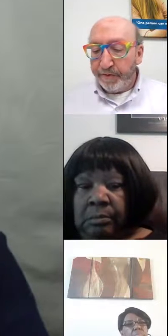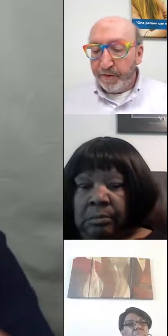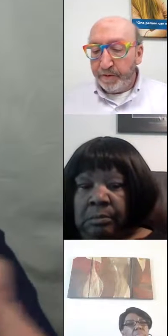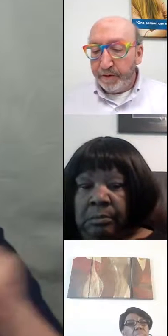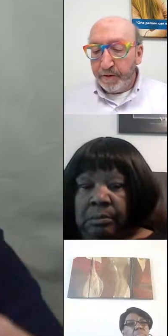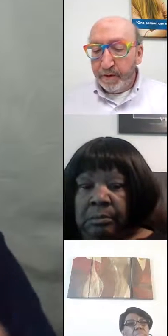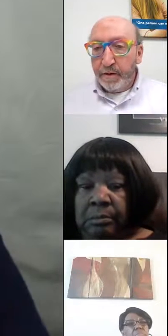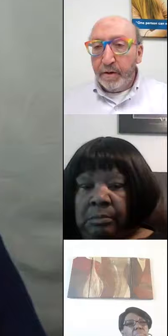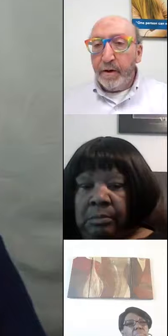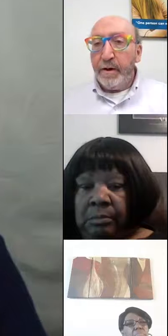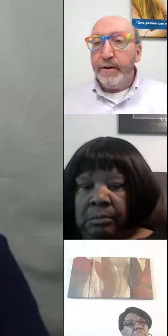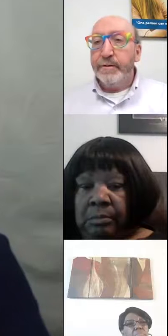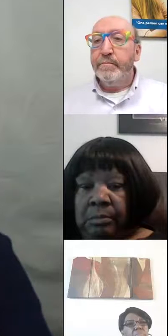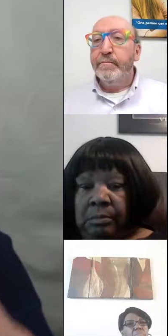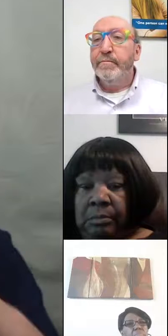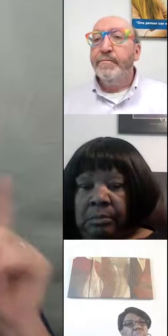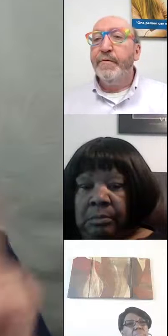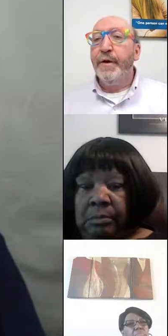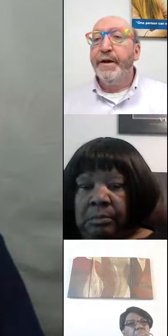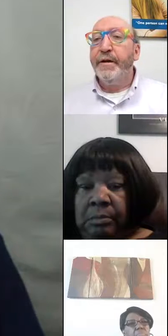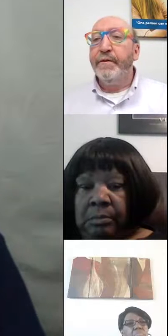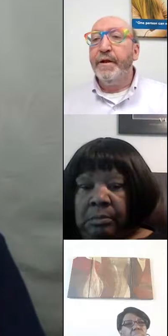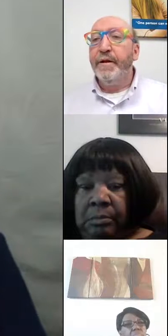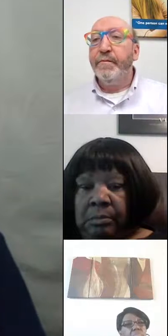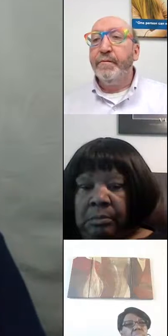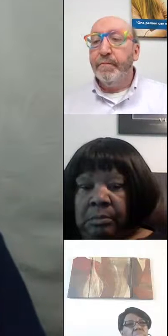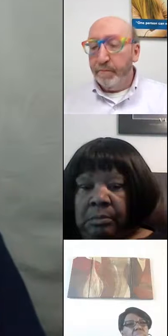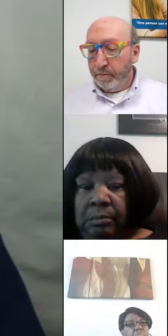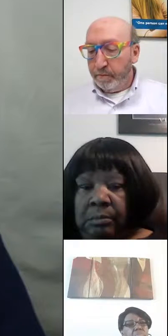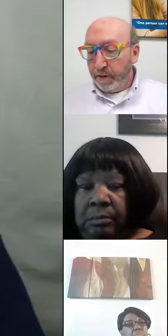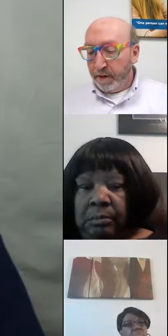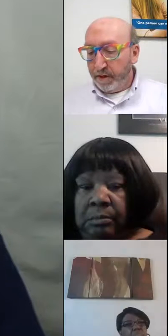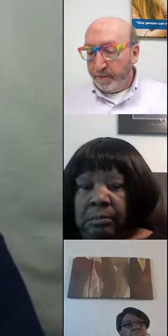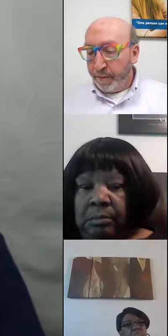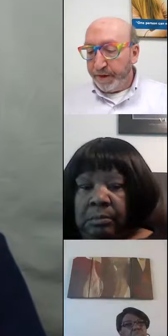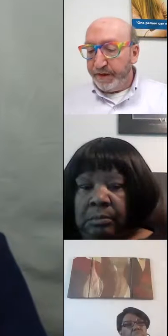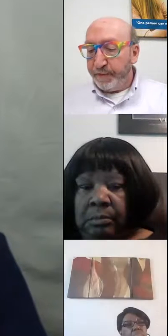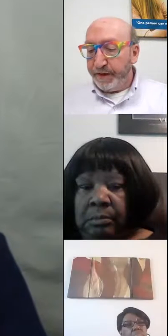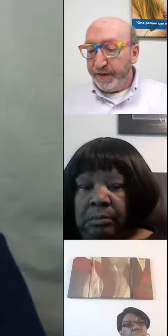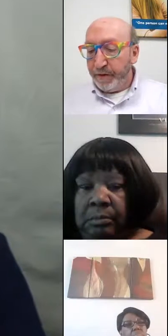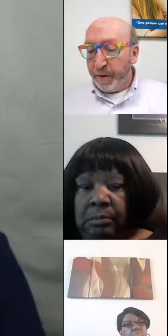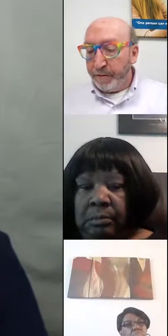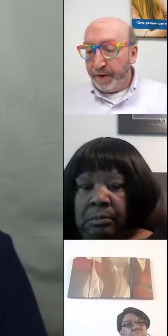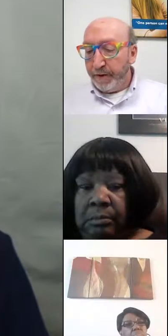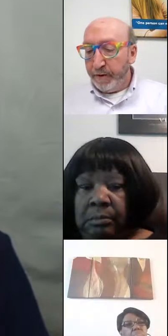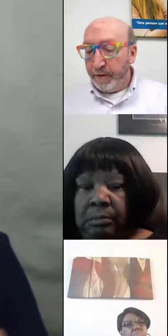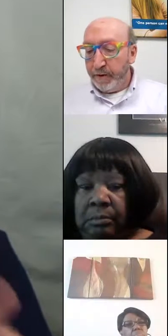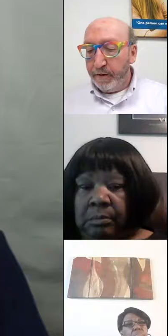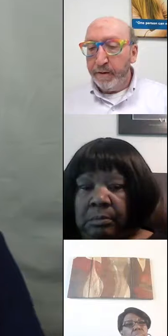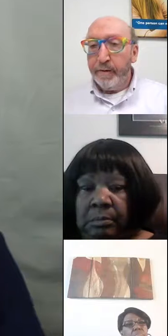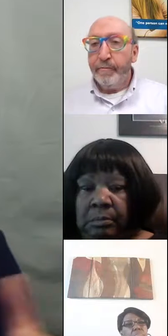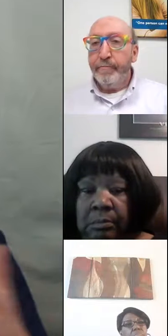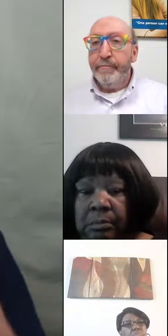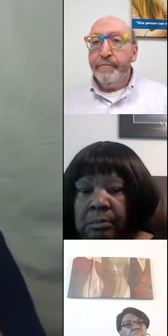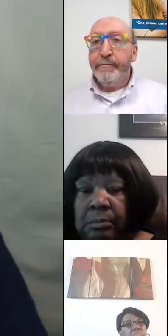your microphone for any of the participants in the webinar.